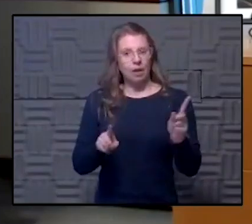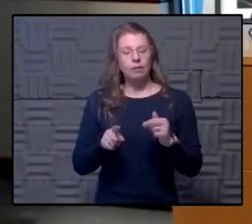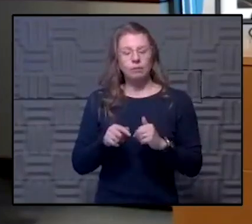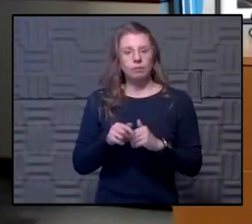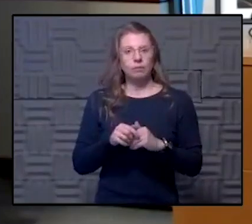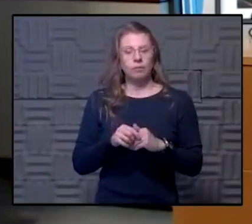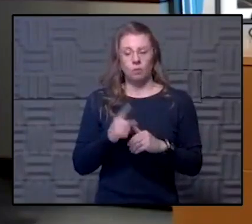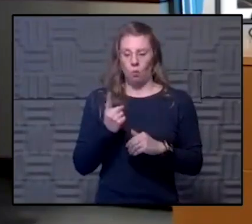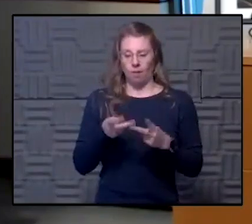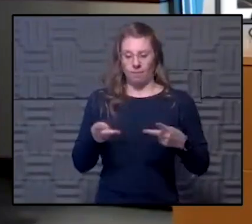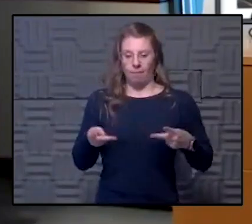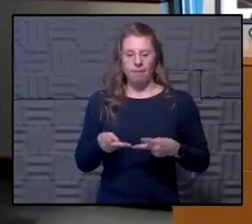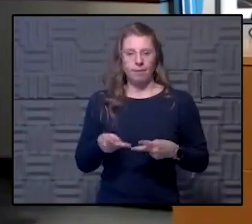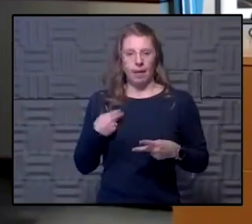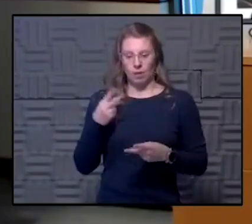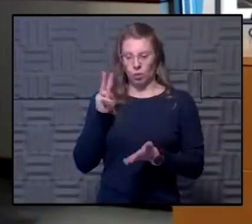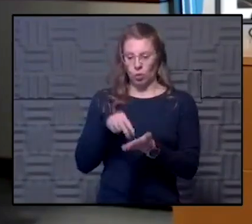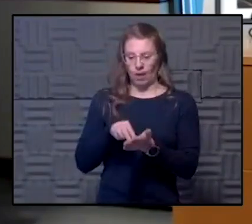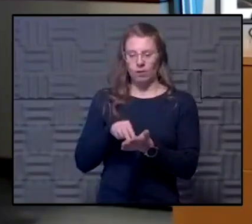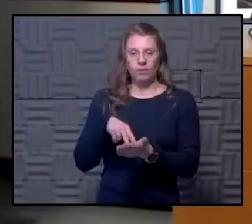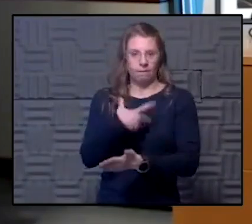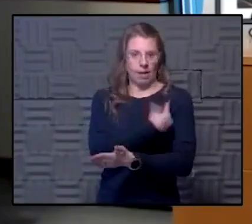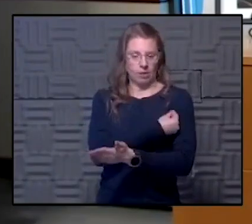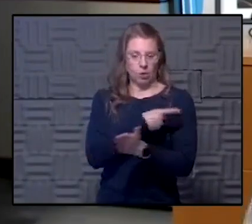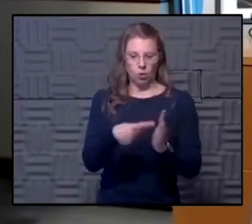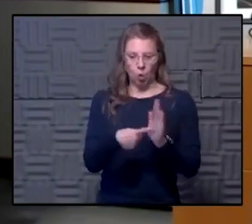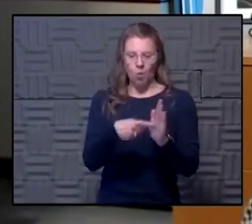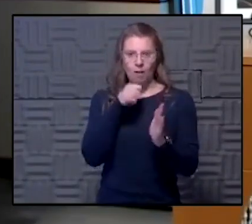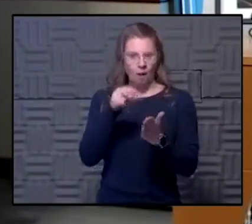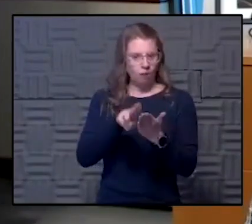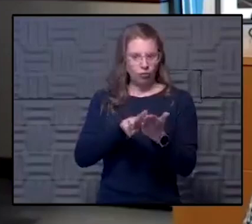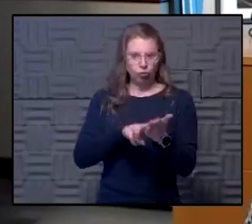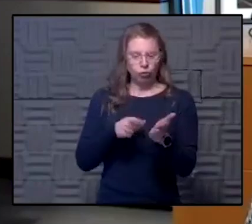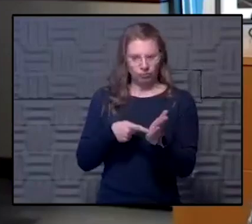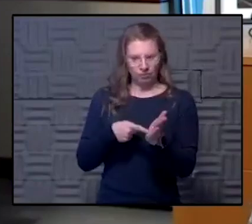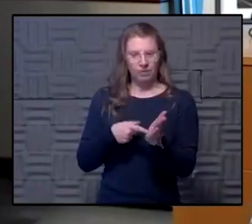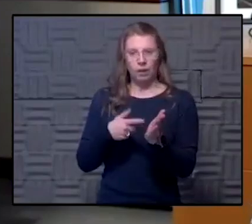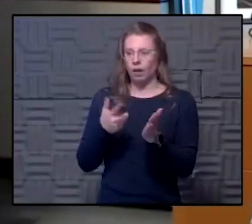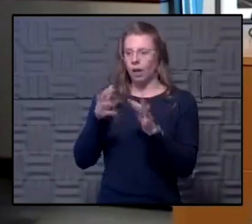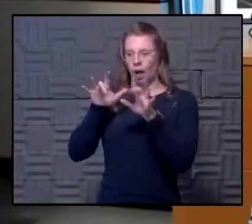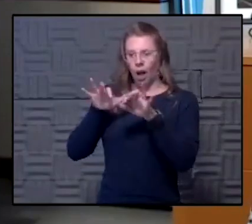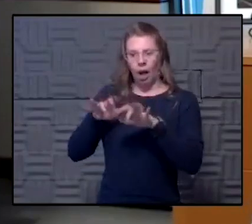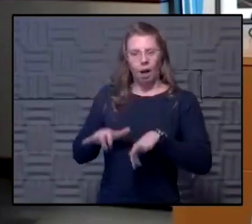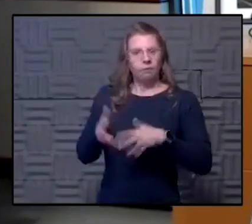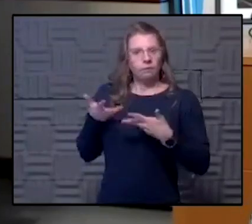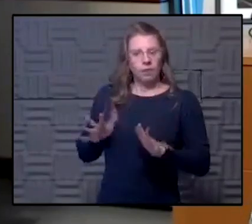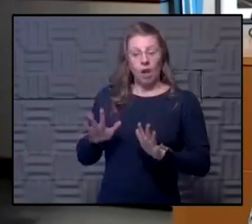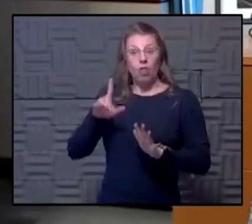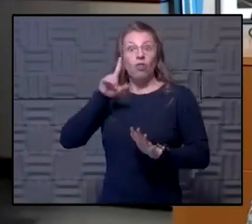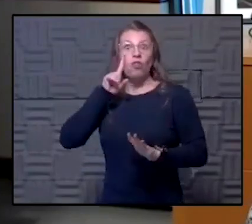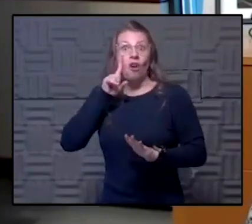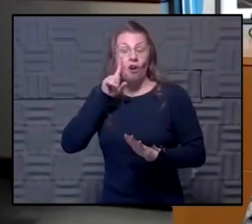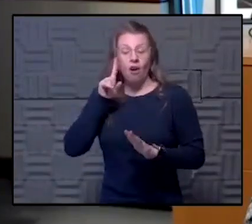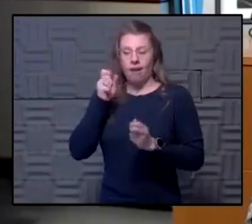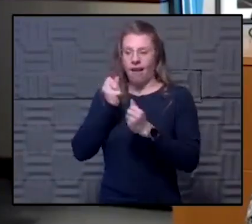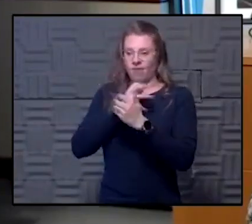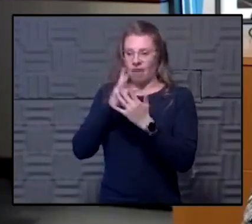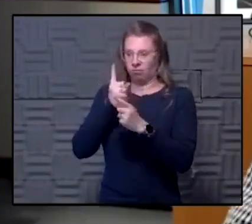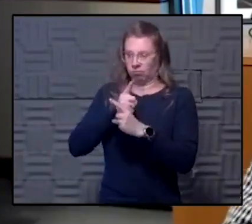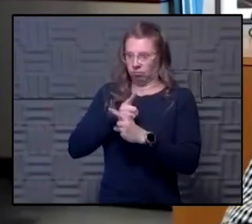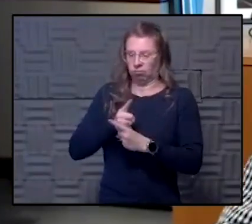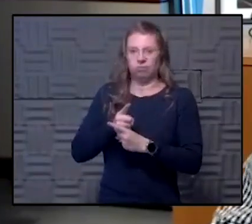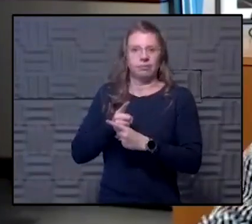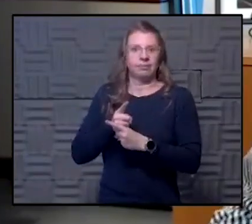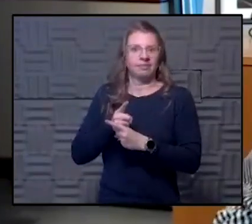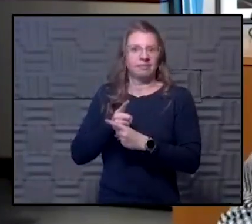we had one place that had 2,000 vaccines shown as not registered. They had entered all of it in, and they thought they had done everything correctly,